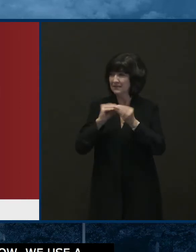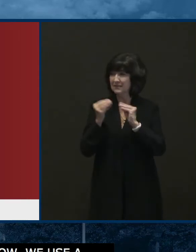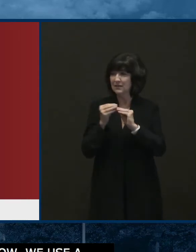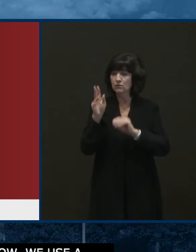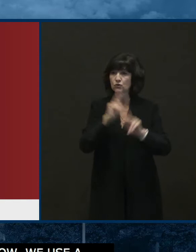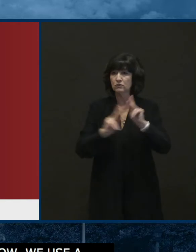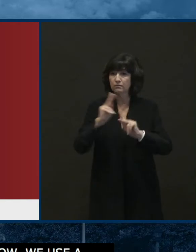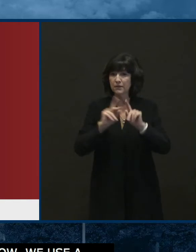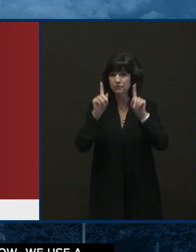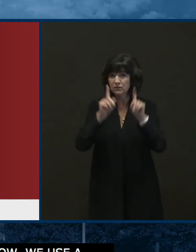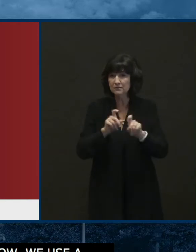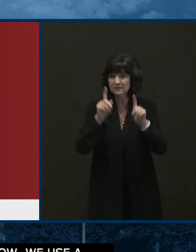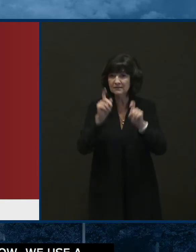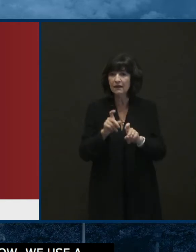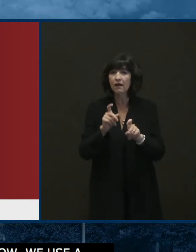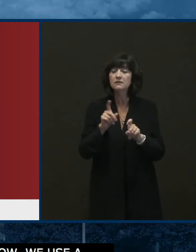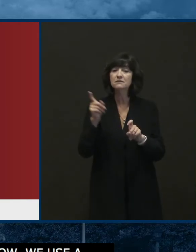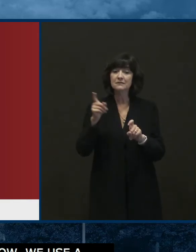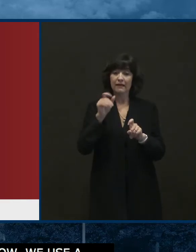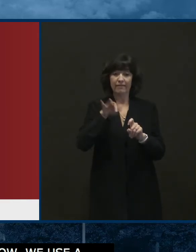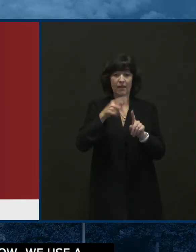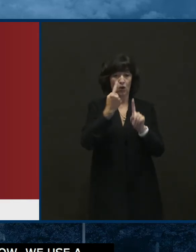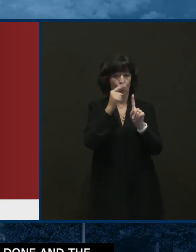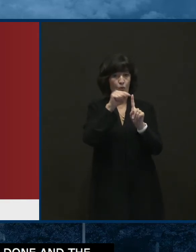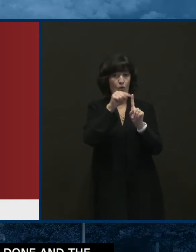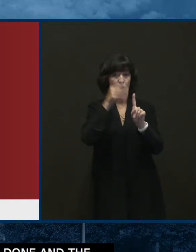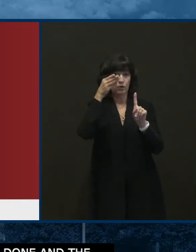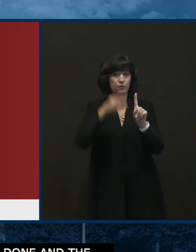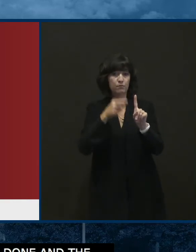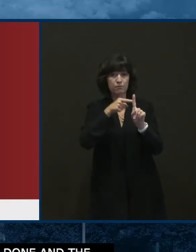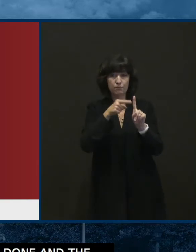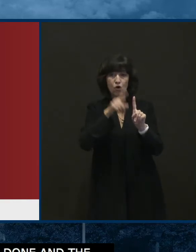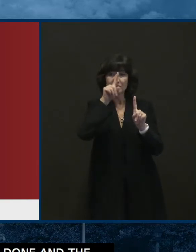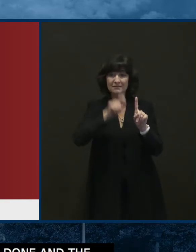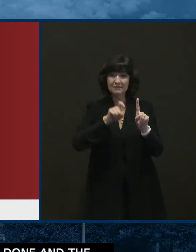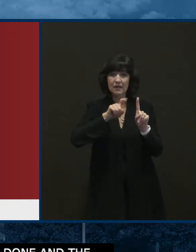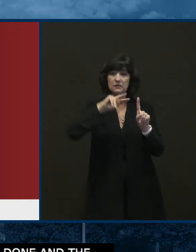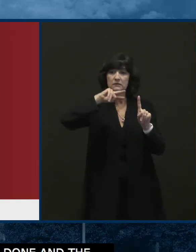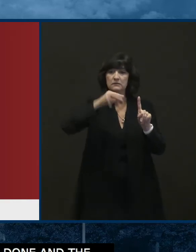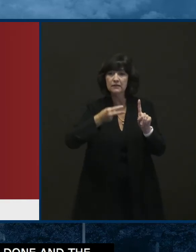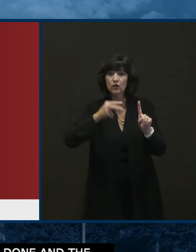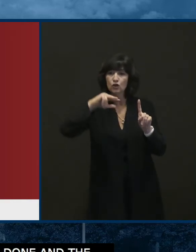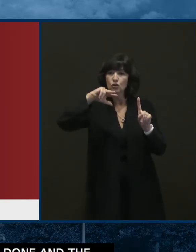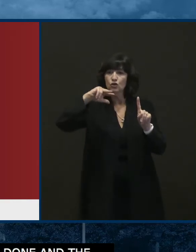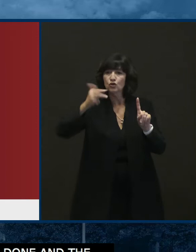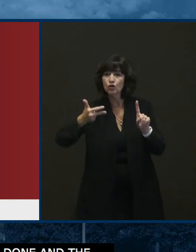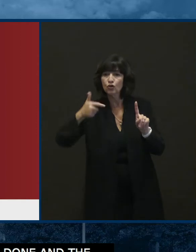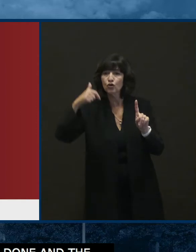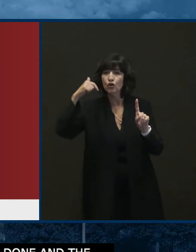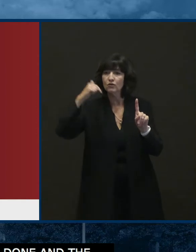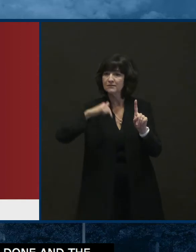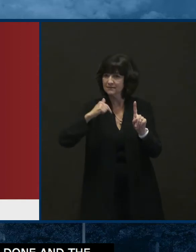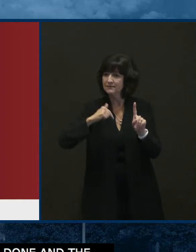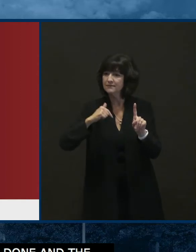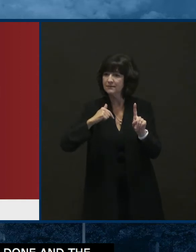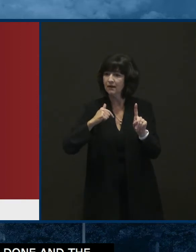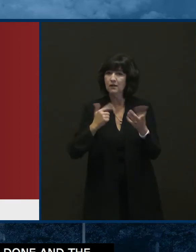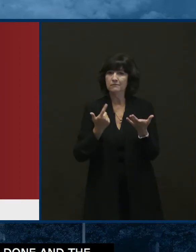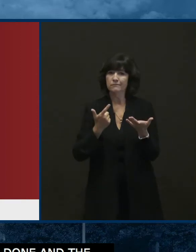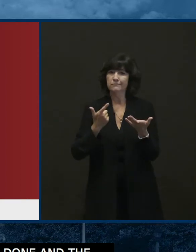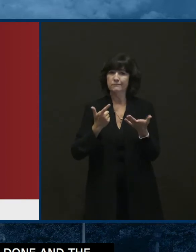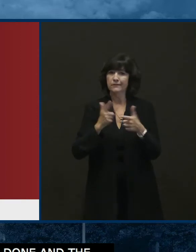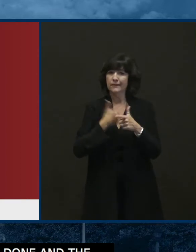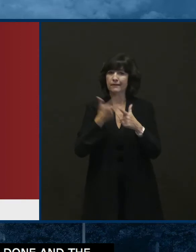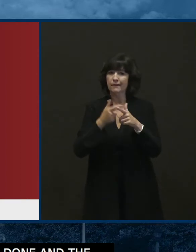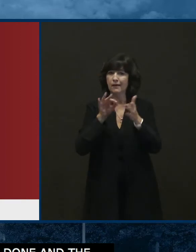they get tested a second or a third time, as I have and others have, you know, you add those tests up and you're close to 500,000, and